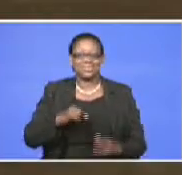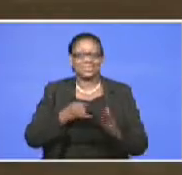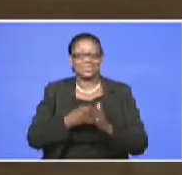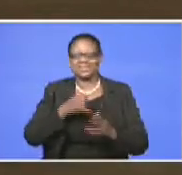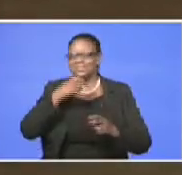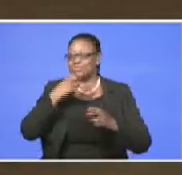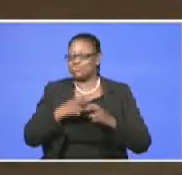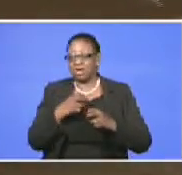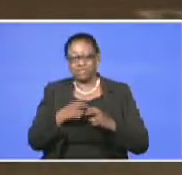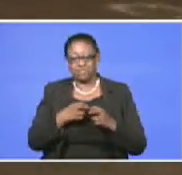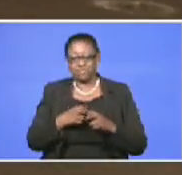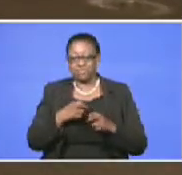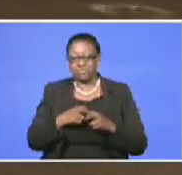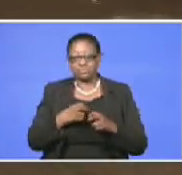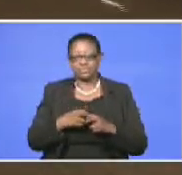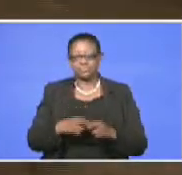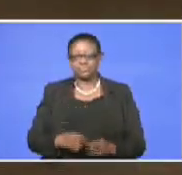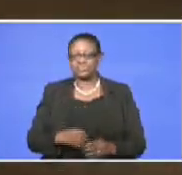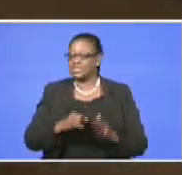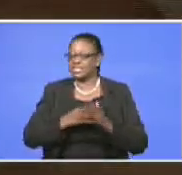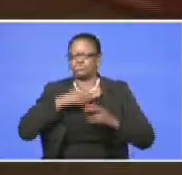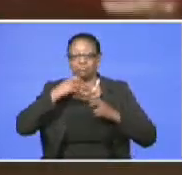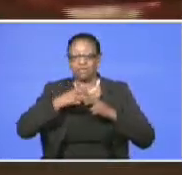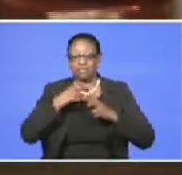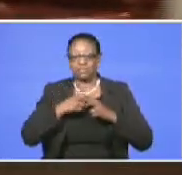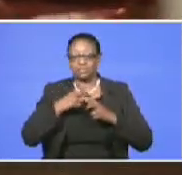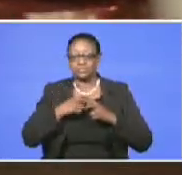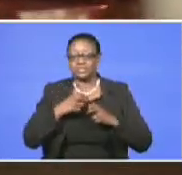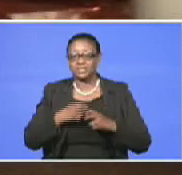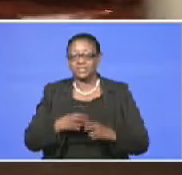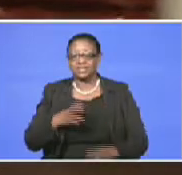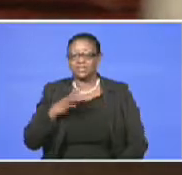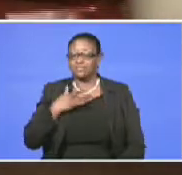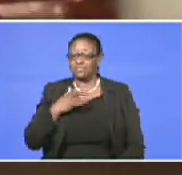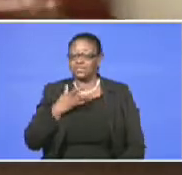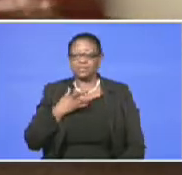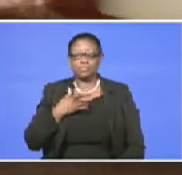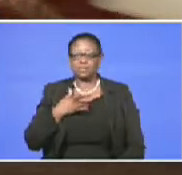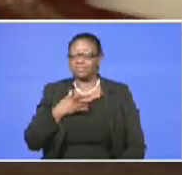It's rough. This feeling is unexplainable.